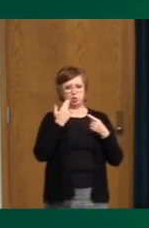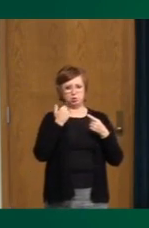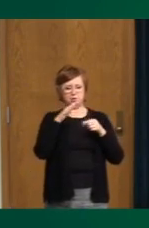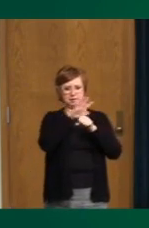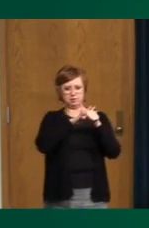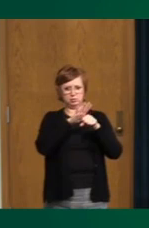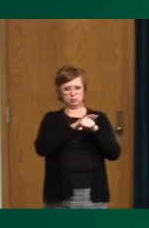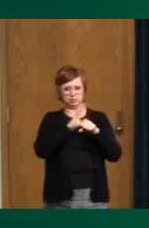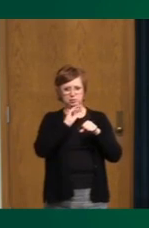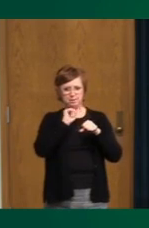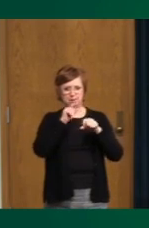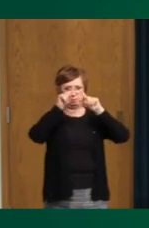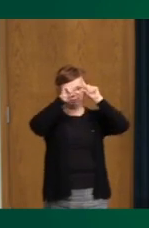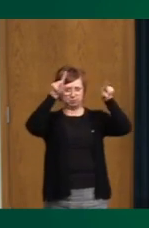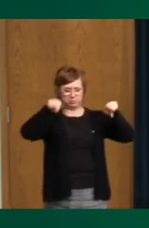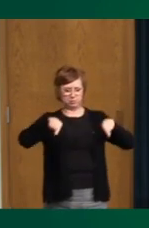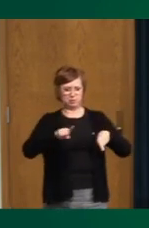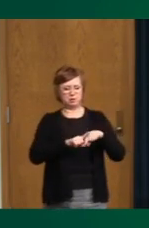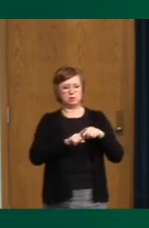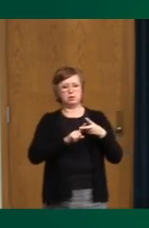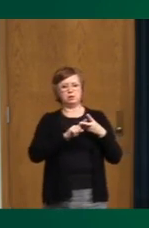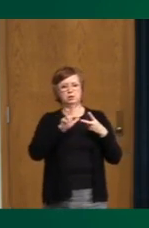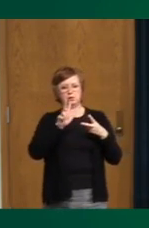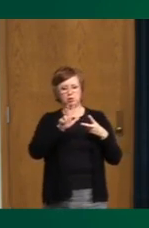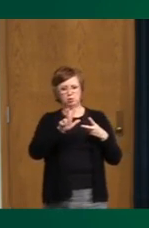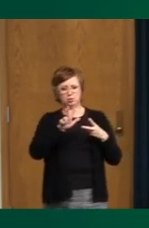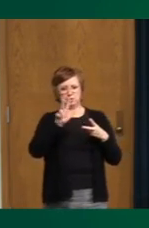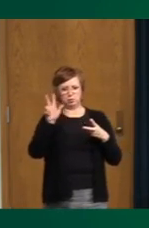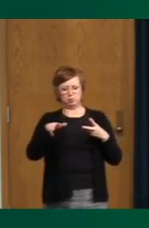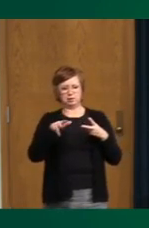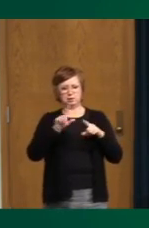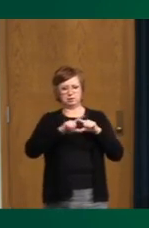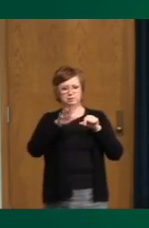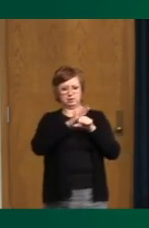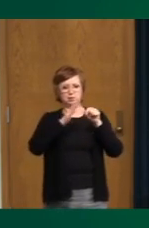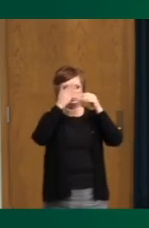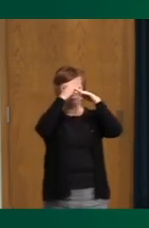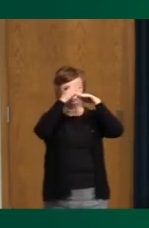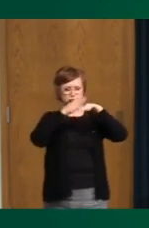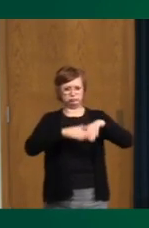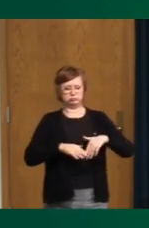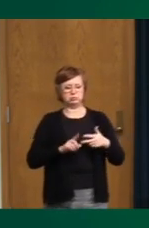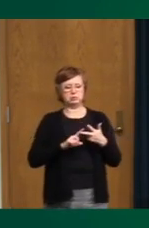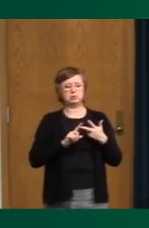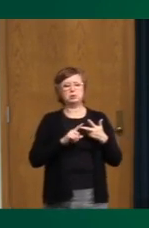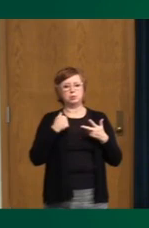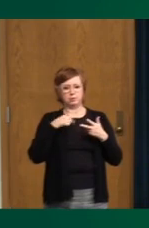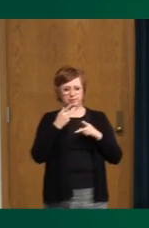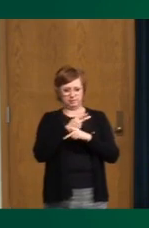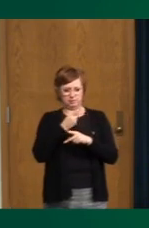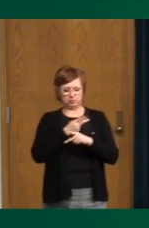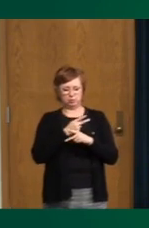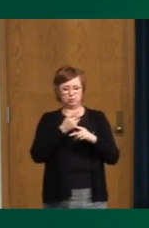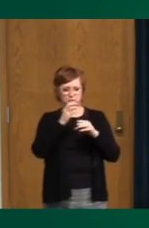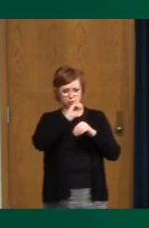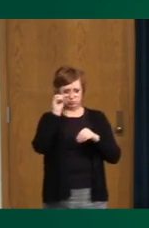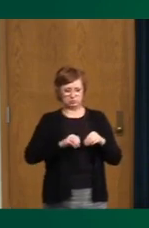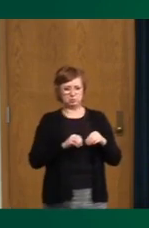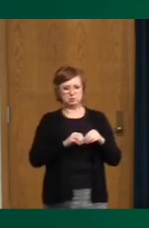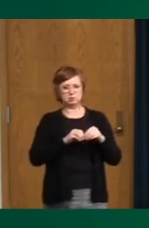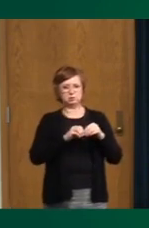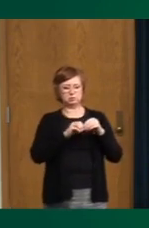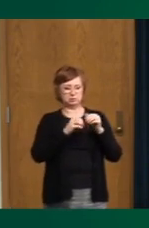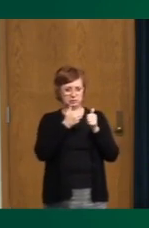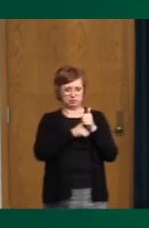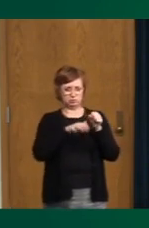do calculate 3 numbers that are very important for us from the epidemiology side. So we do calculate not just the daily new cases